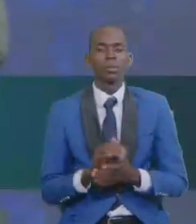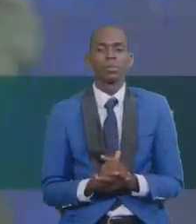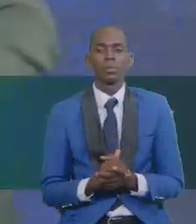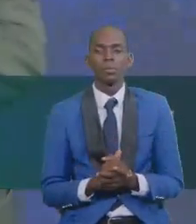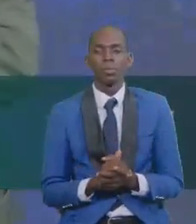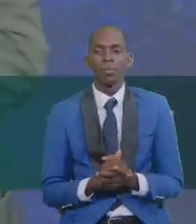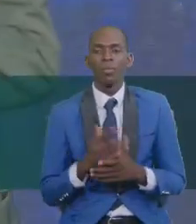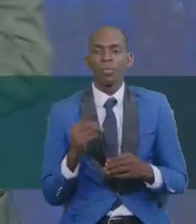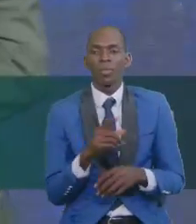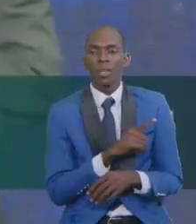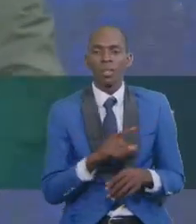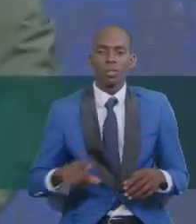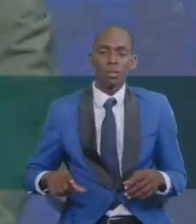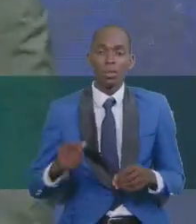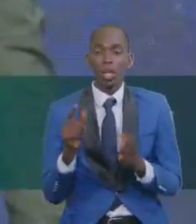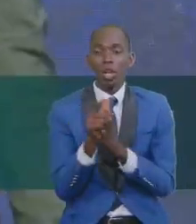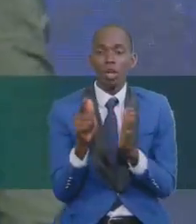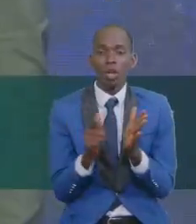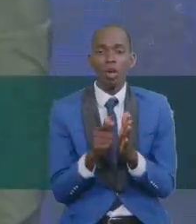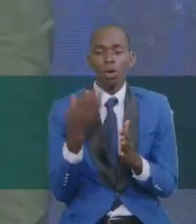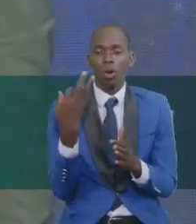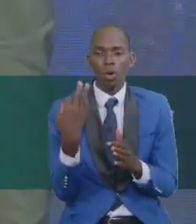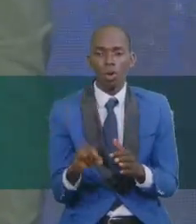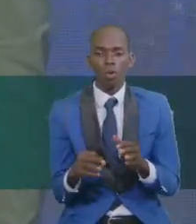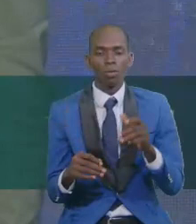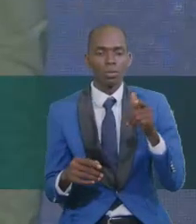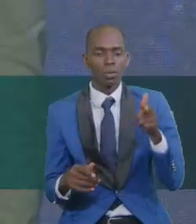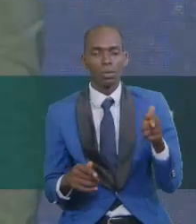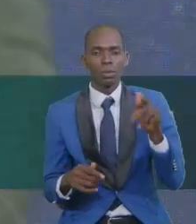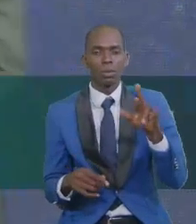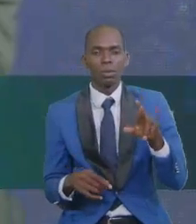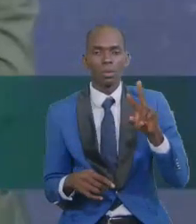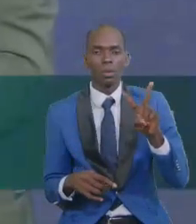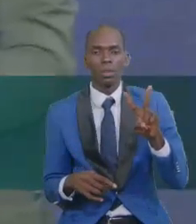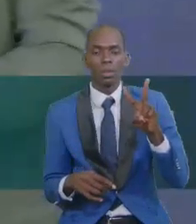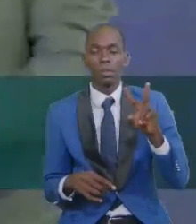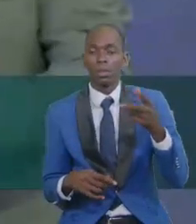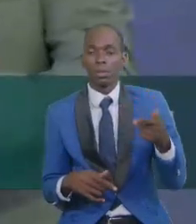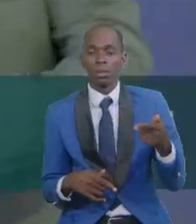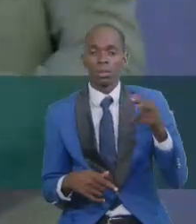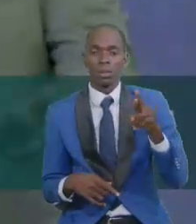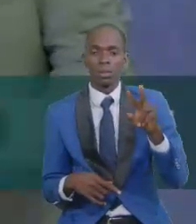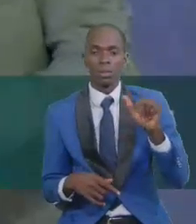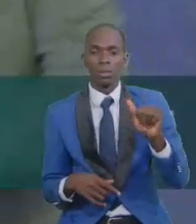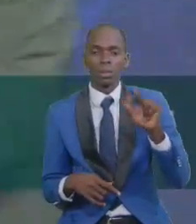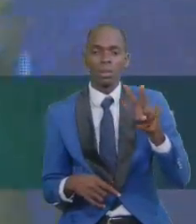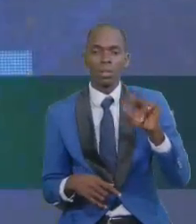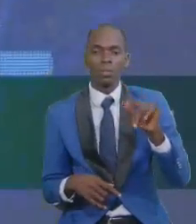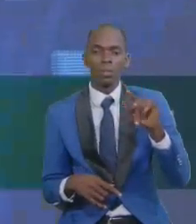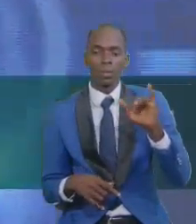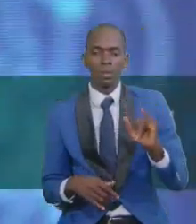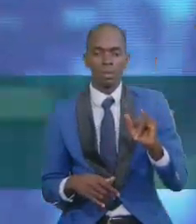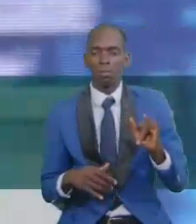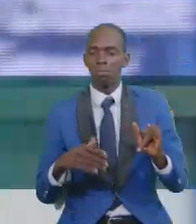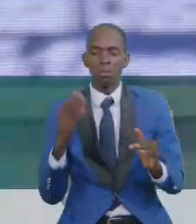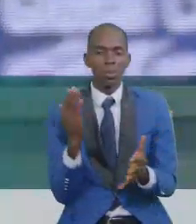the law of gravity suspended. And there was no ladder, there was no aeroplane.